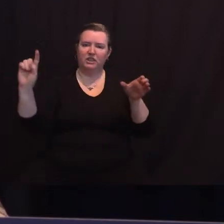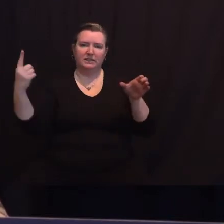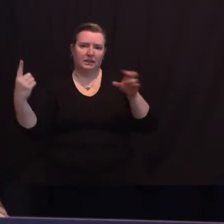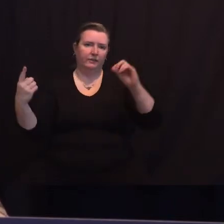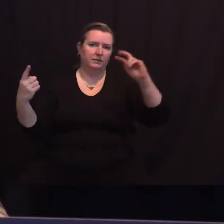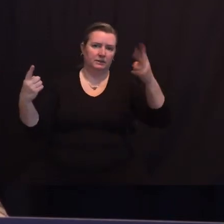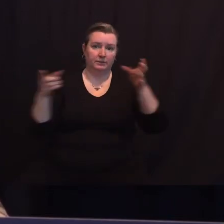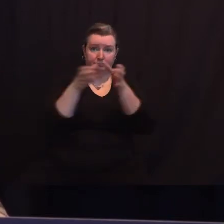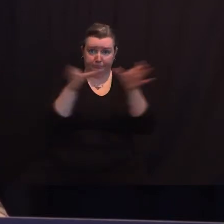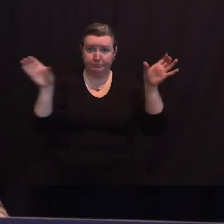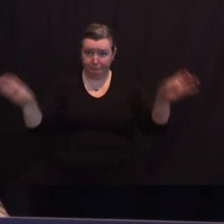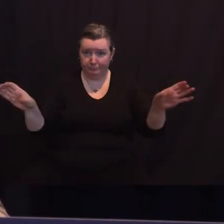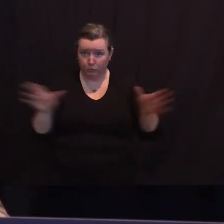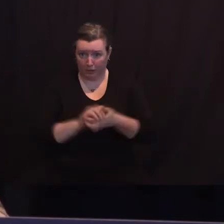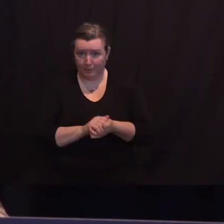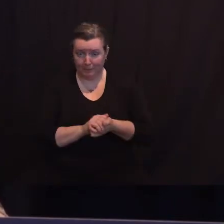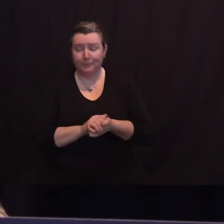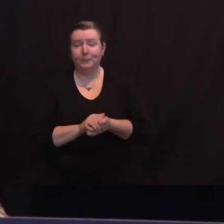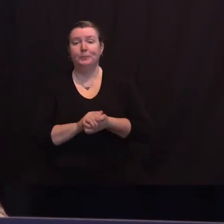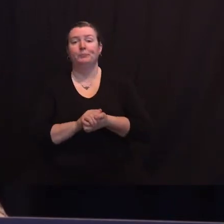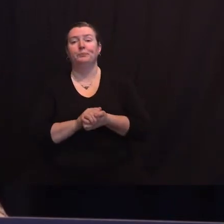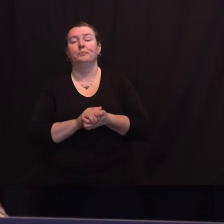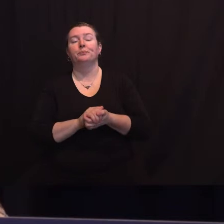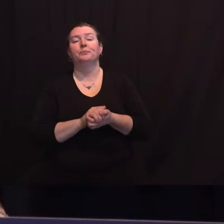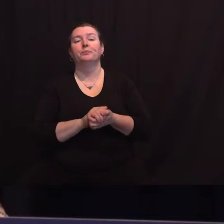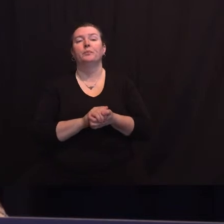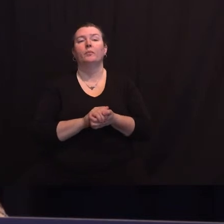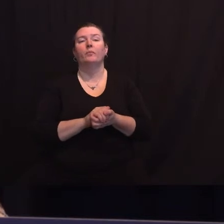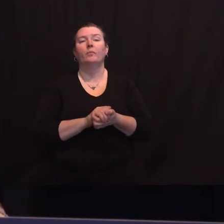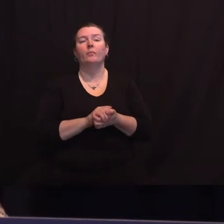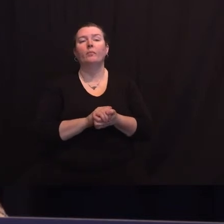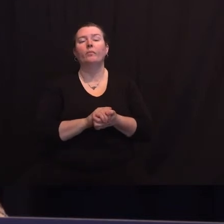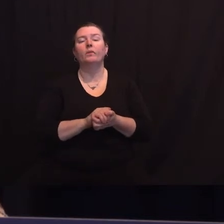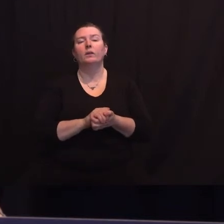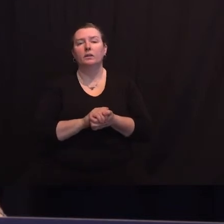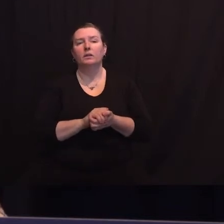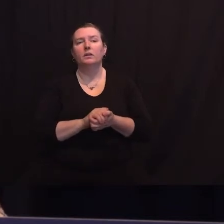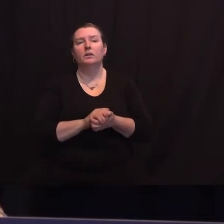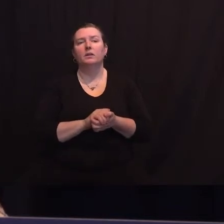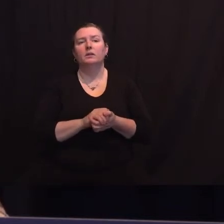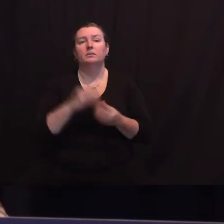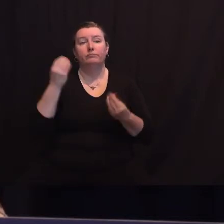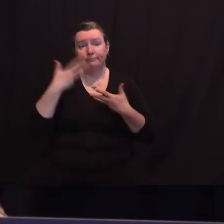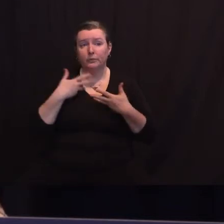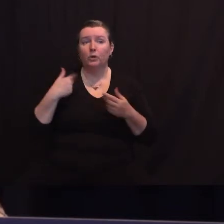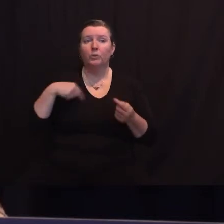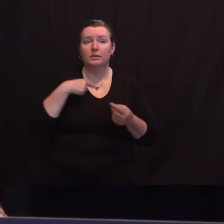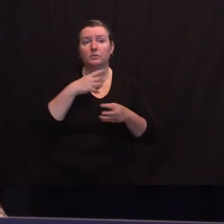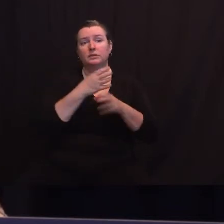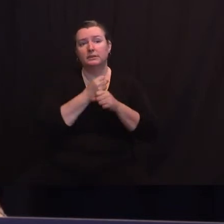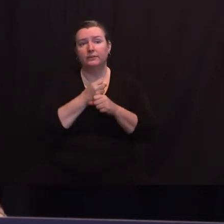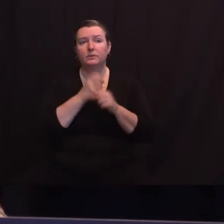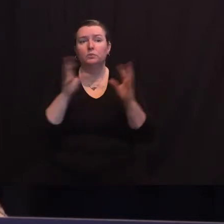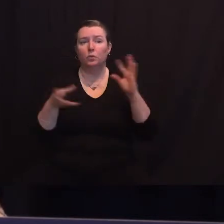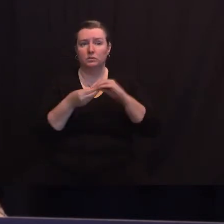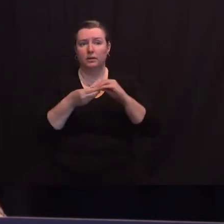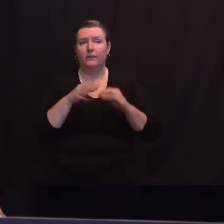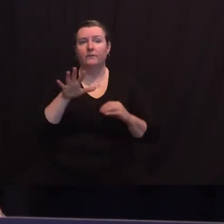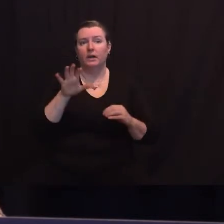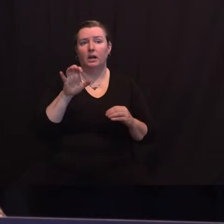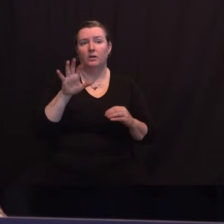87,400 booster. And we were notified that we were getting a total of